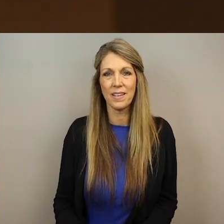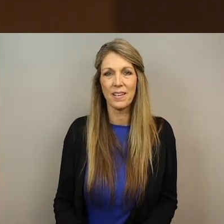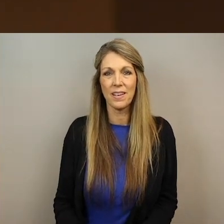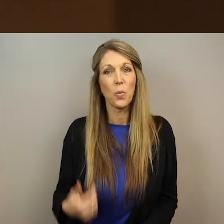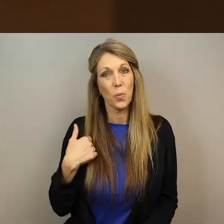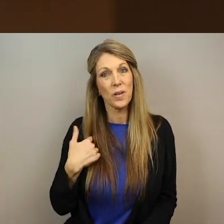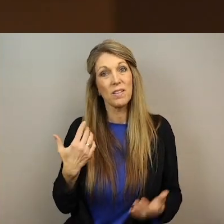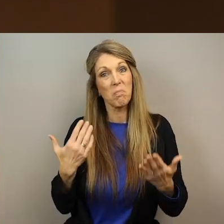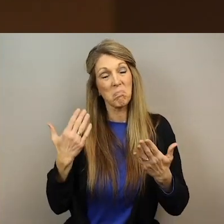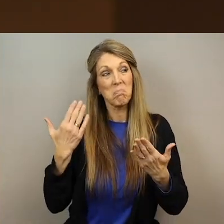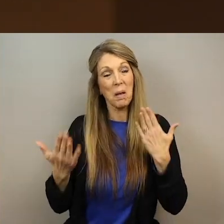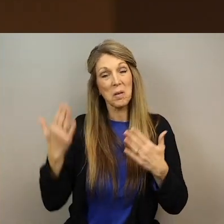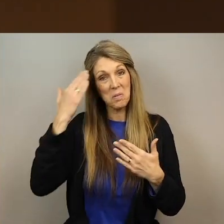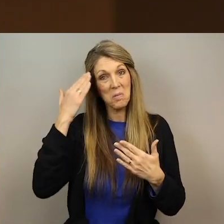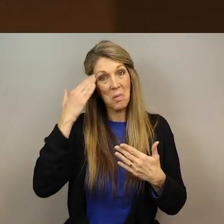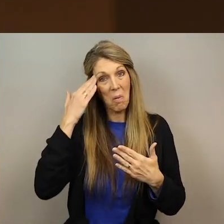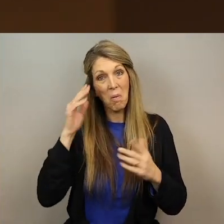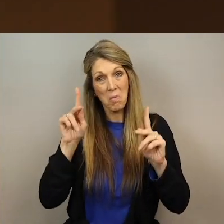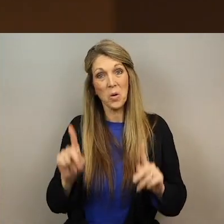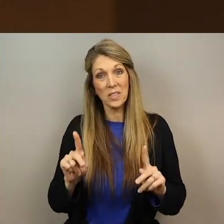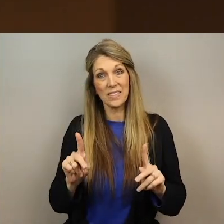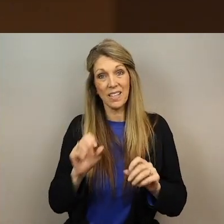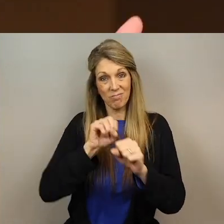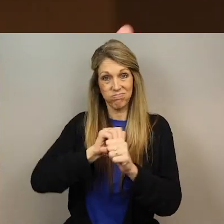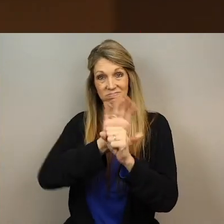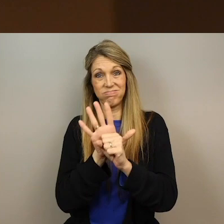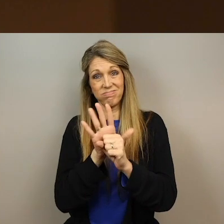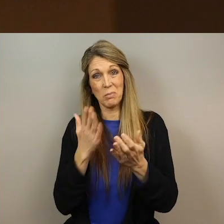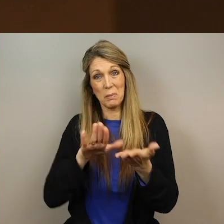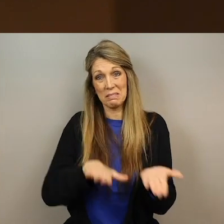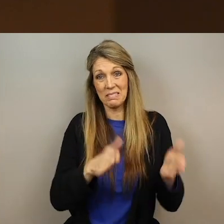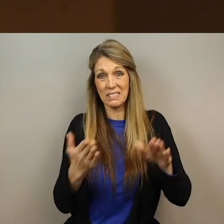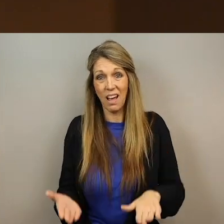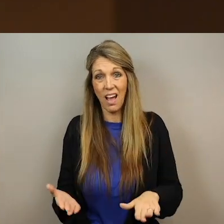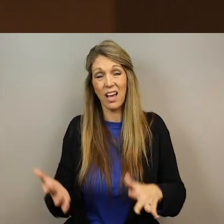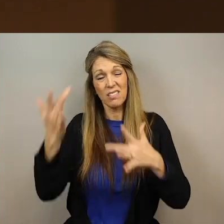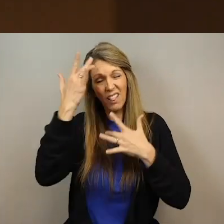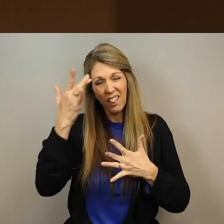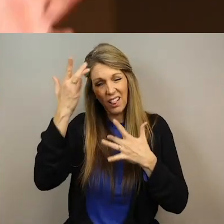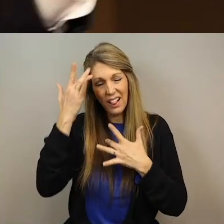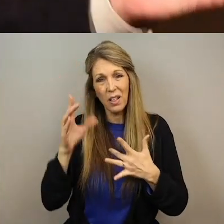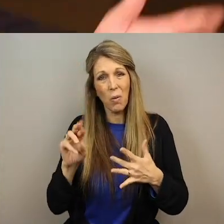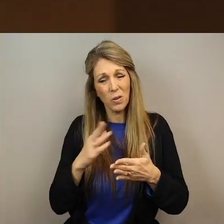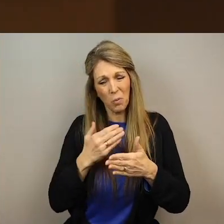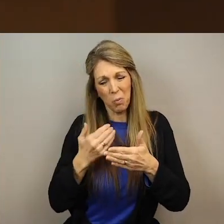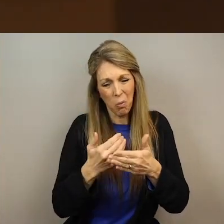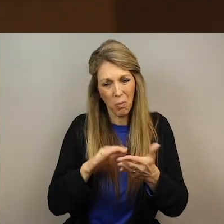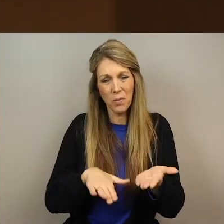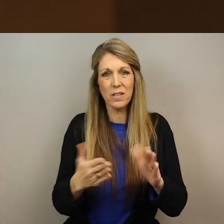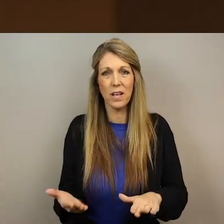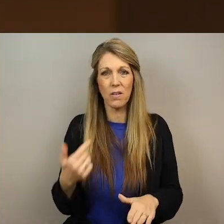of somebody at this point of this virus that has died from this, or has become very ill, or is on the brink of